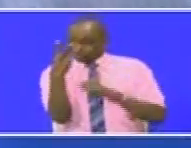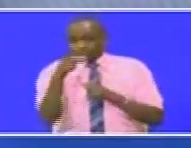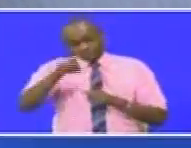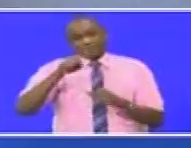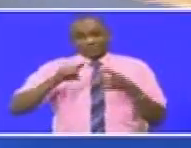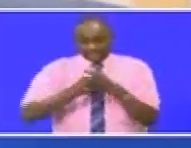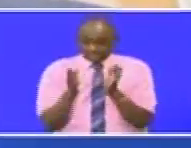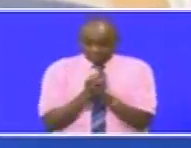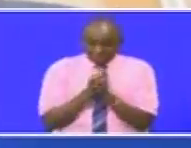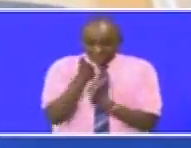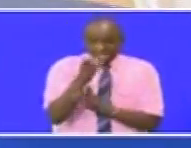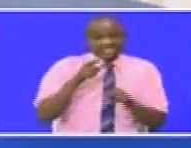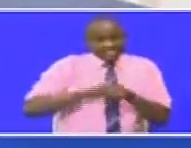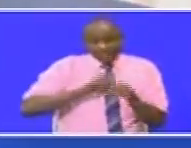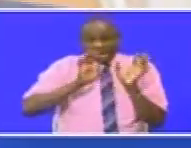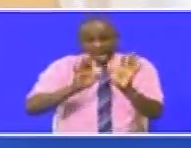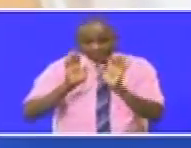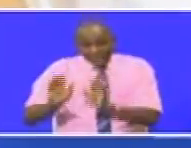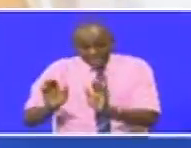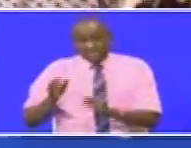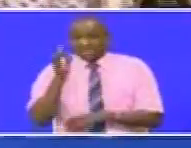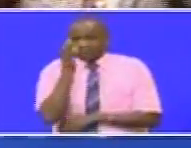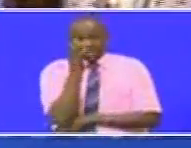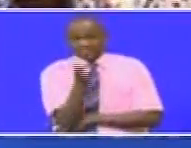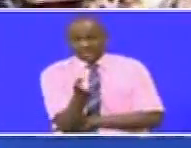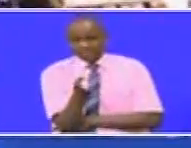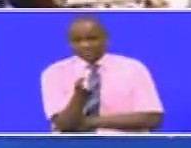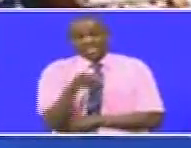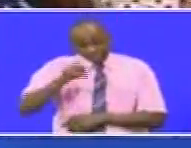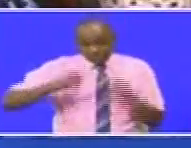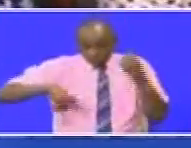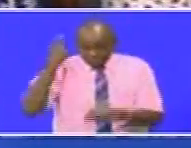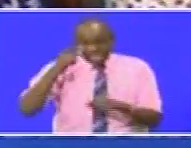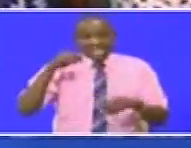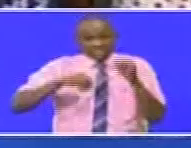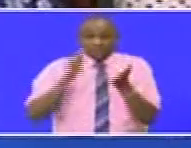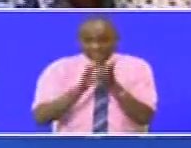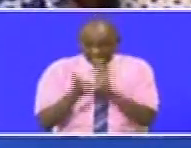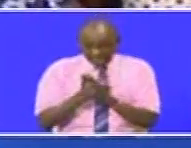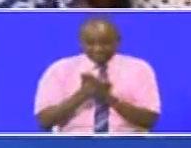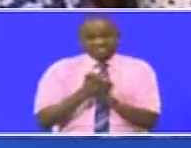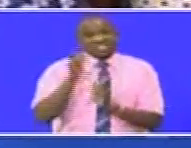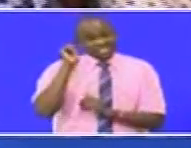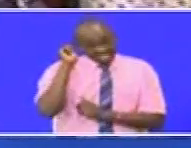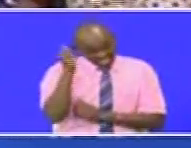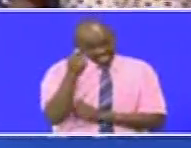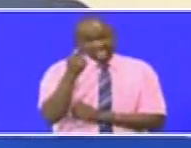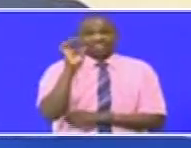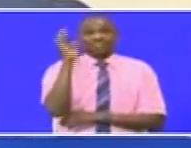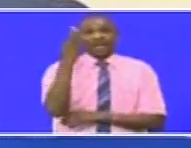during campaigns for the then opposition leader Mwai Kibaki, who later won the election, becoming Kenya's third